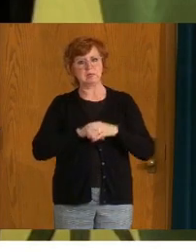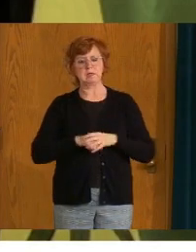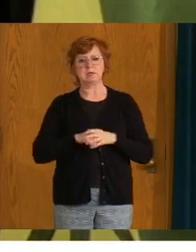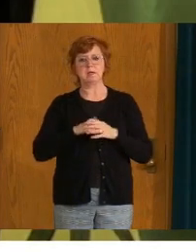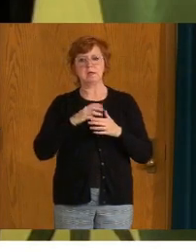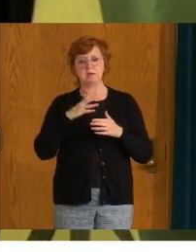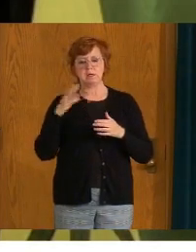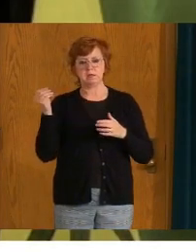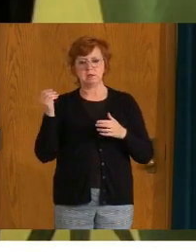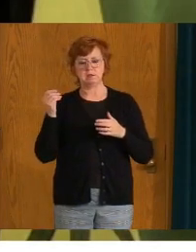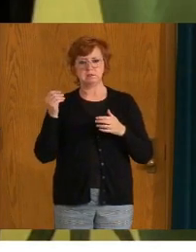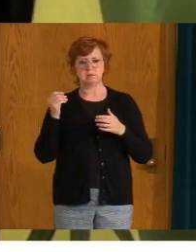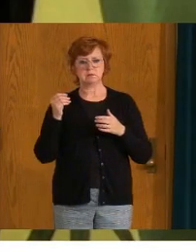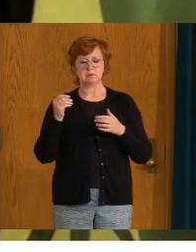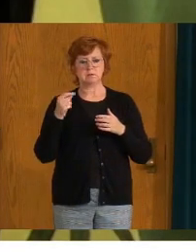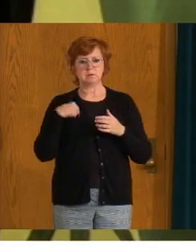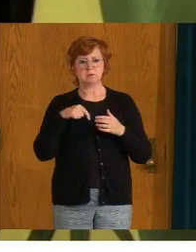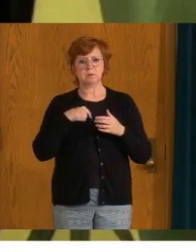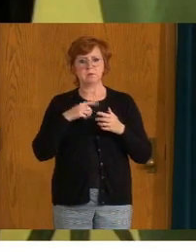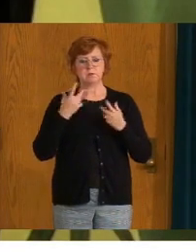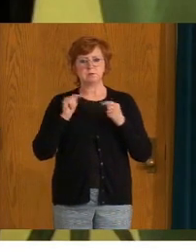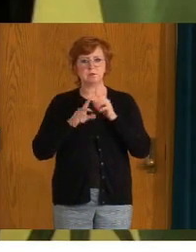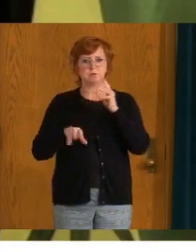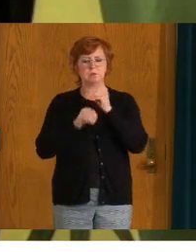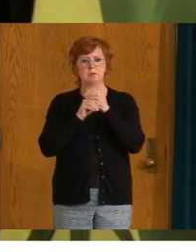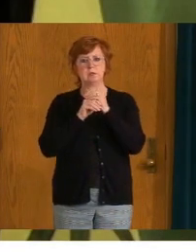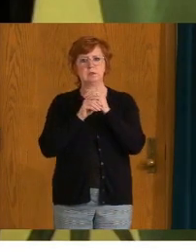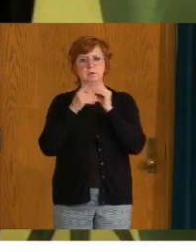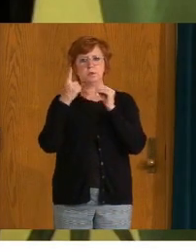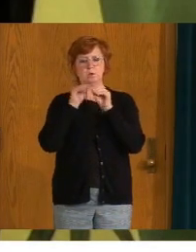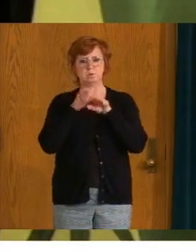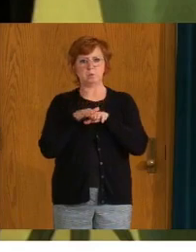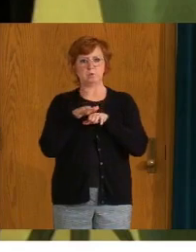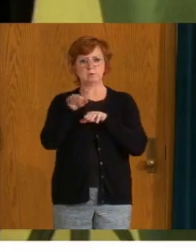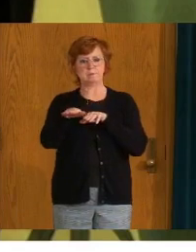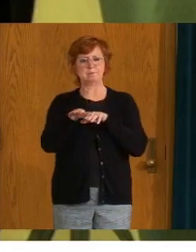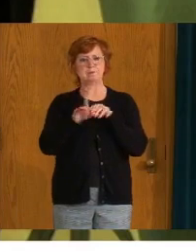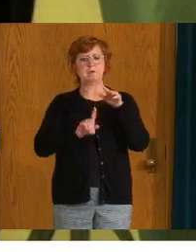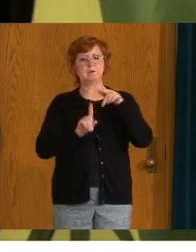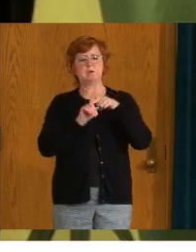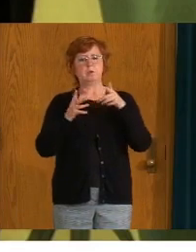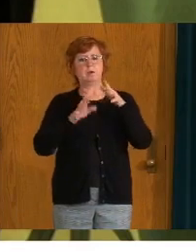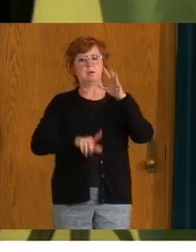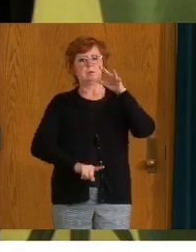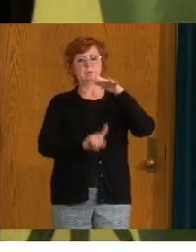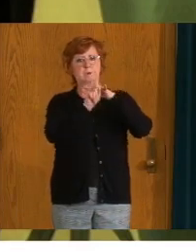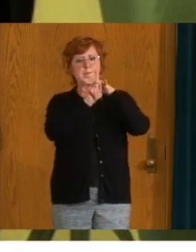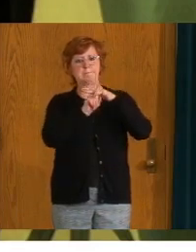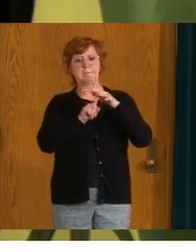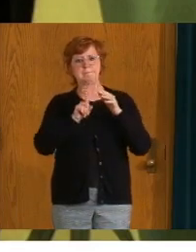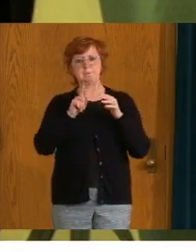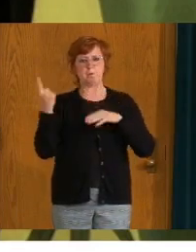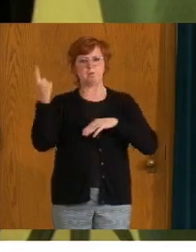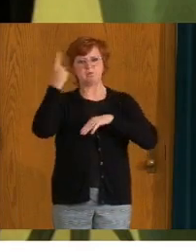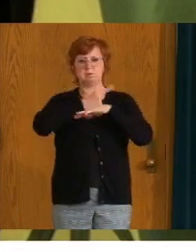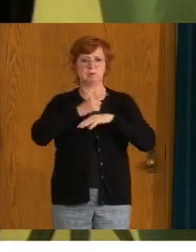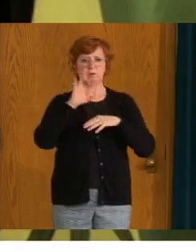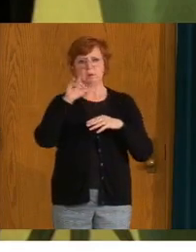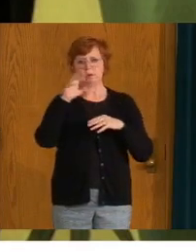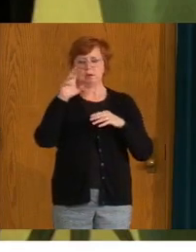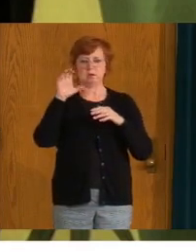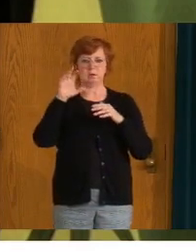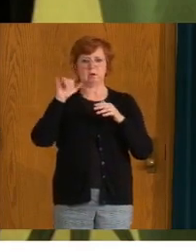additional step with these number of pop-up clinics that will be popping up in communities and in organizations